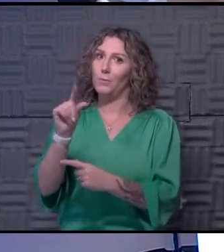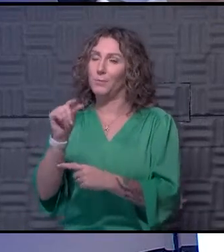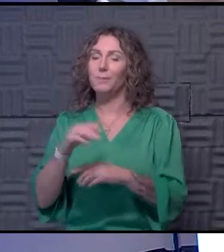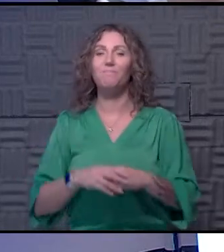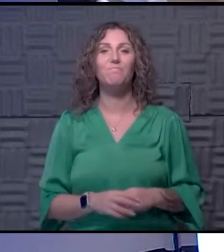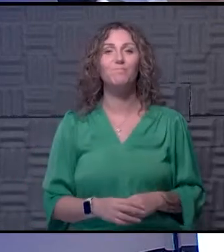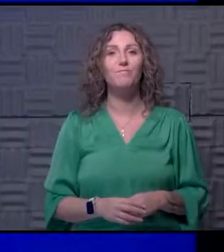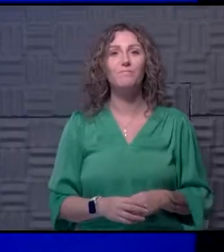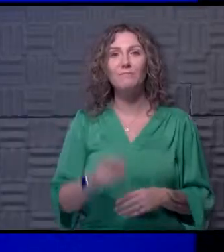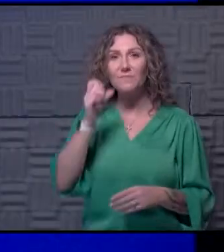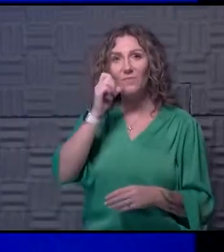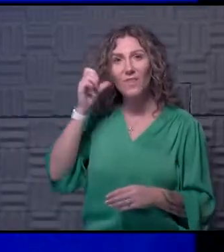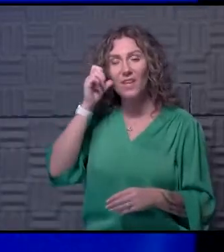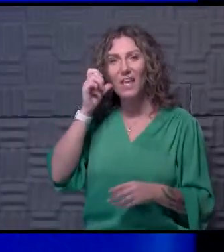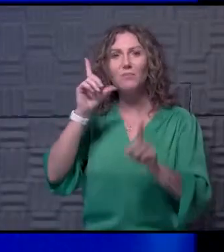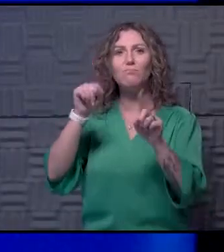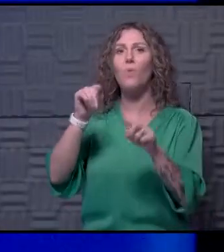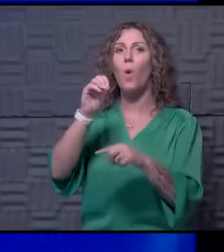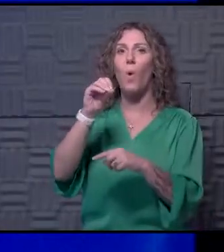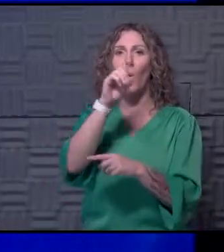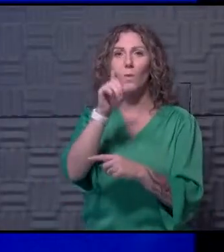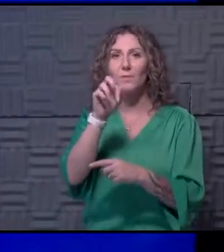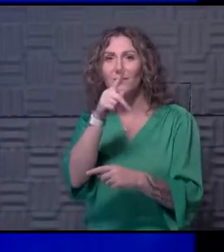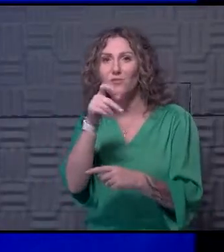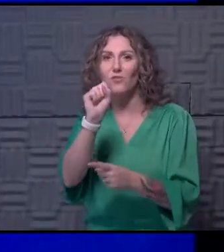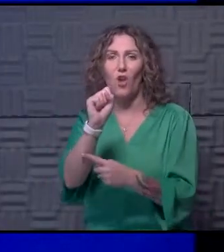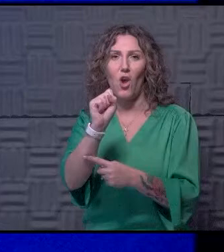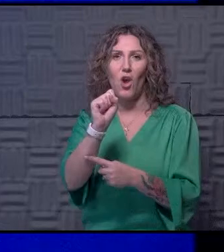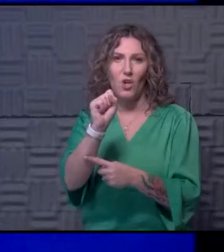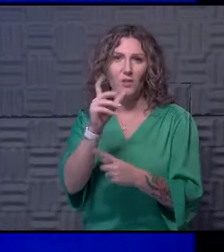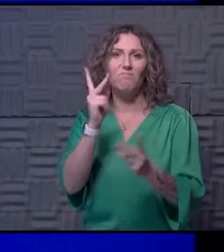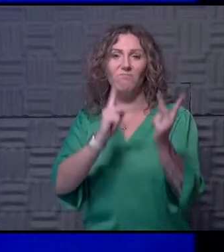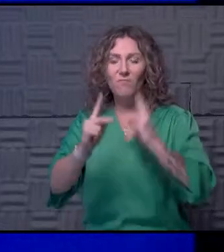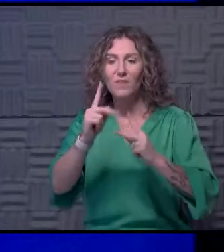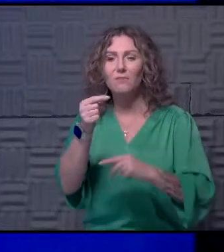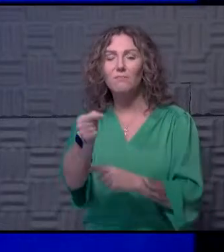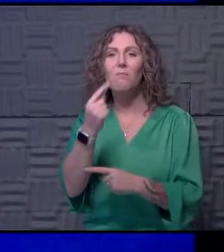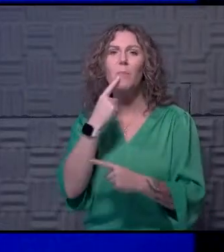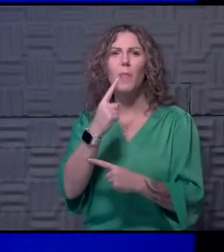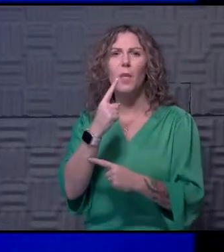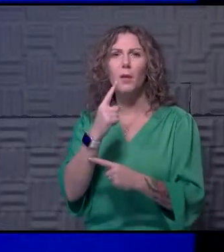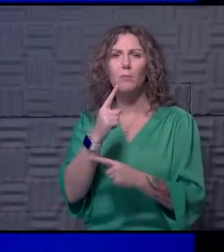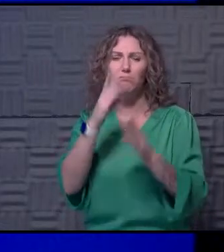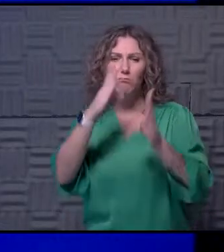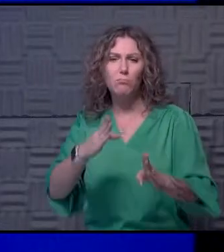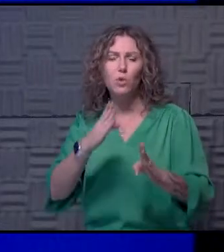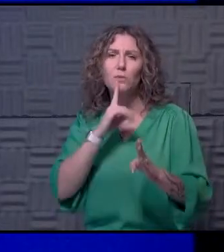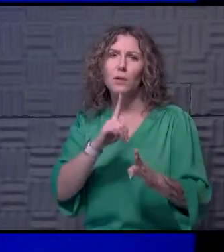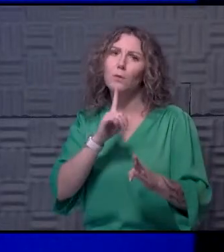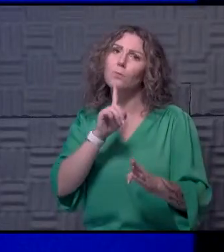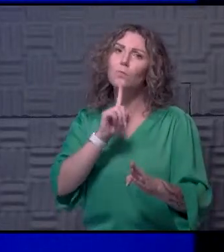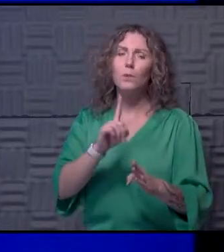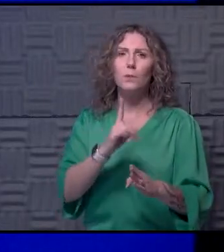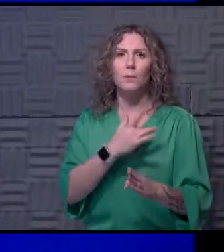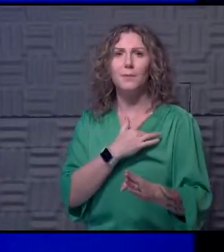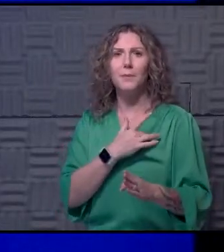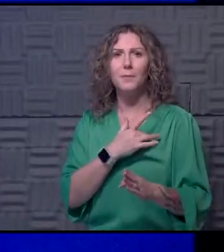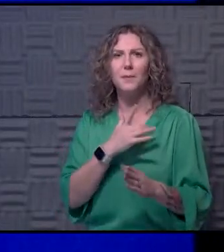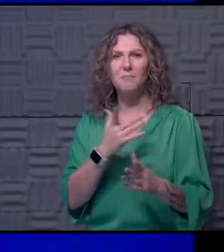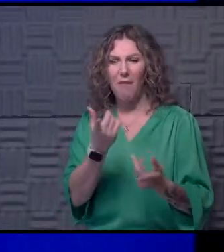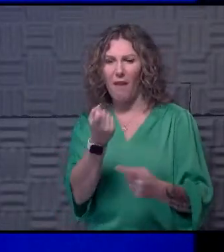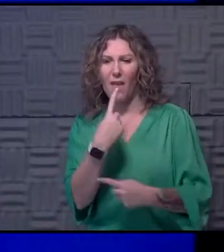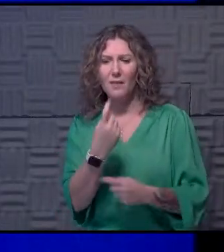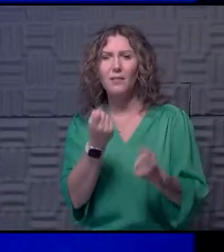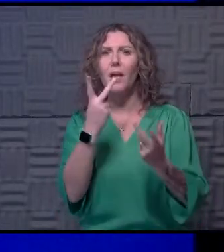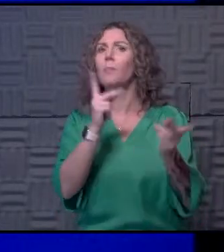Yesterday, I was down in the Ozarks, and a very good friend of mine, and a person I care deeply about, asked me, how many people